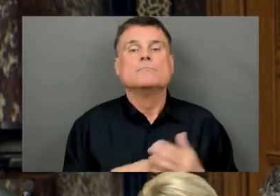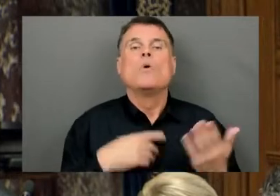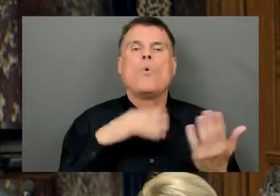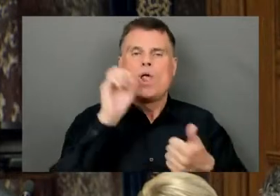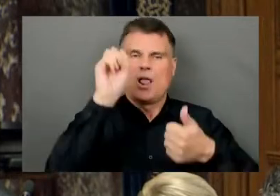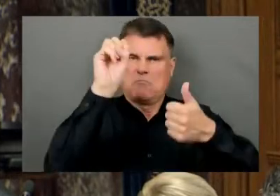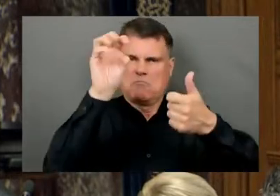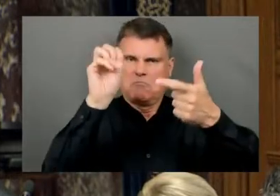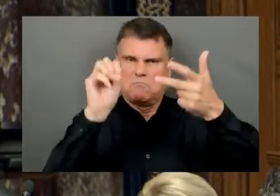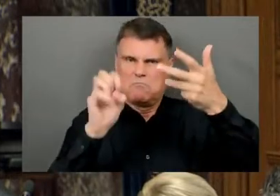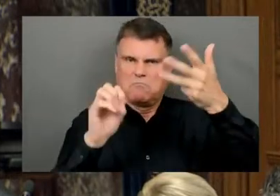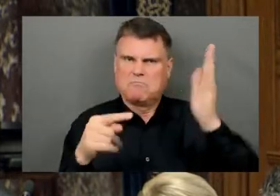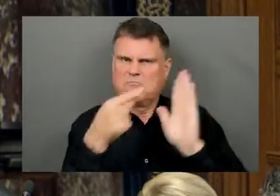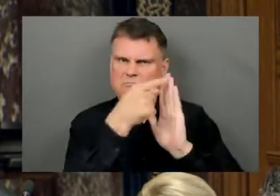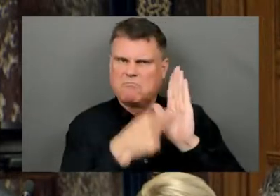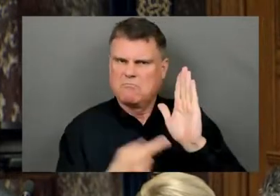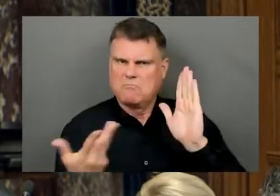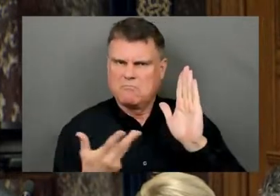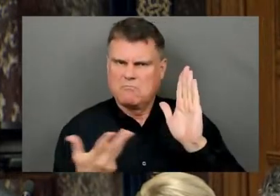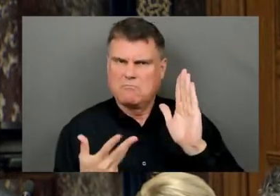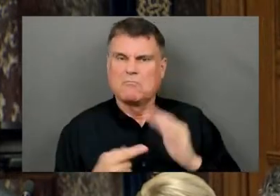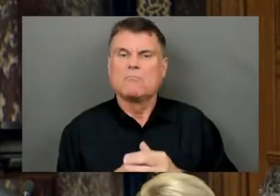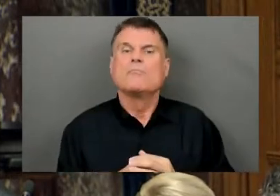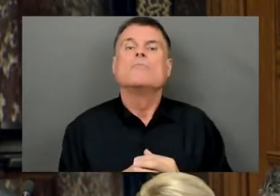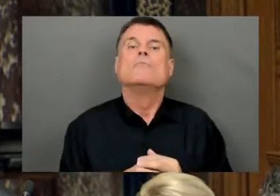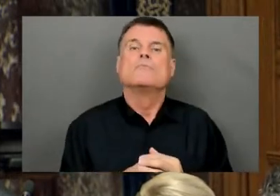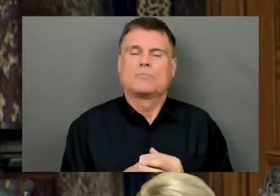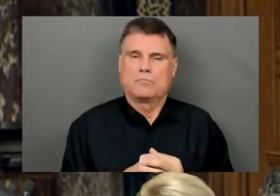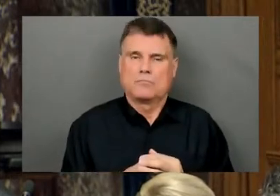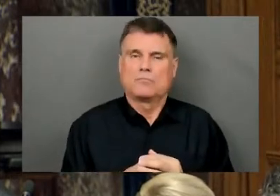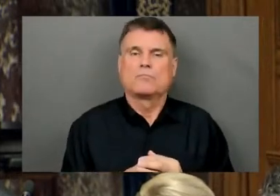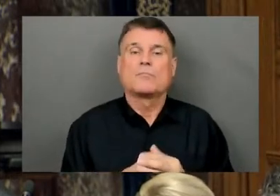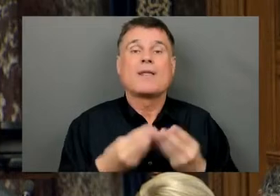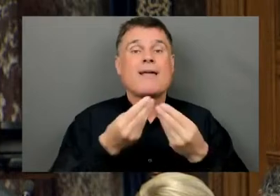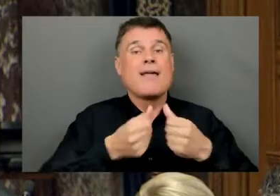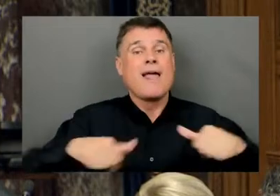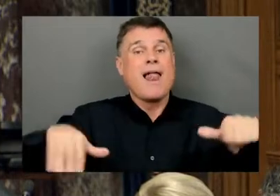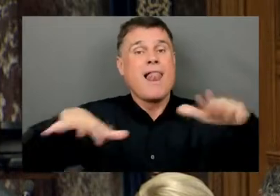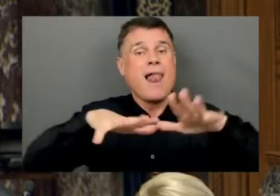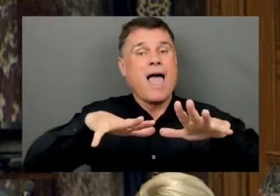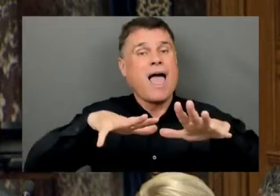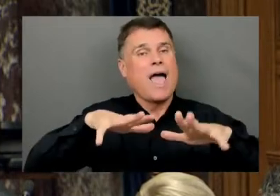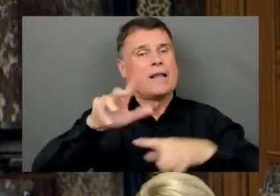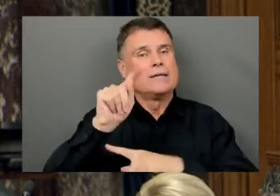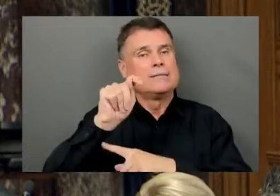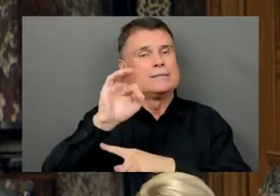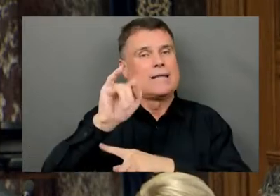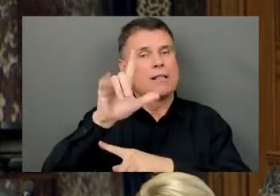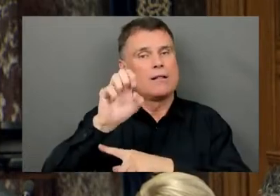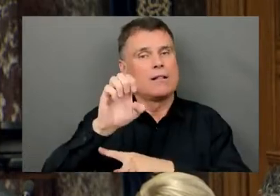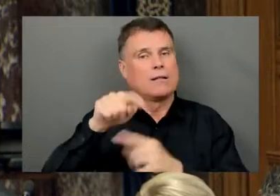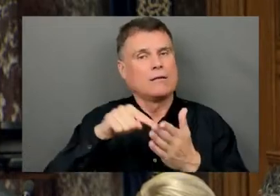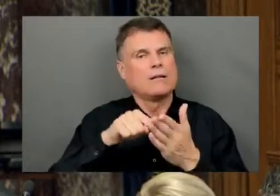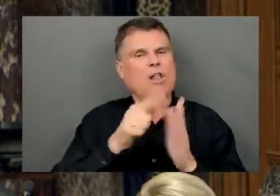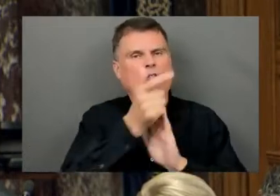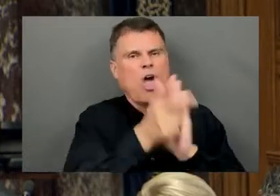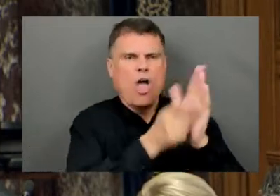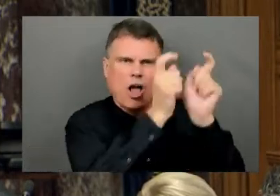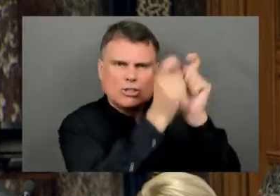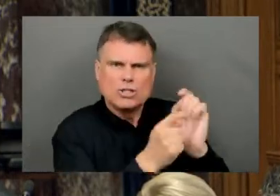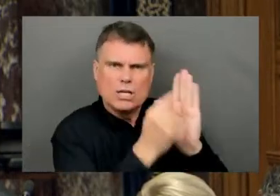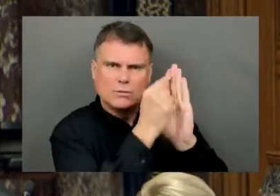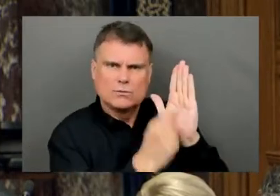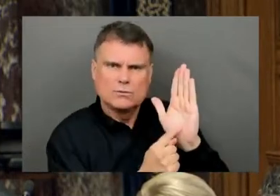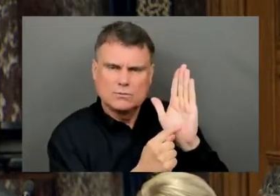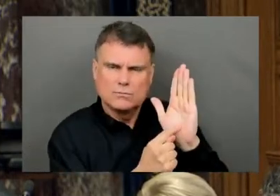to introduce Bill 13, the Land Title and Property Law Amendment Act 2024 for first reading. It extends to